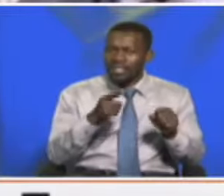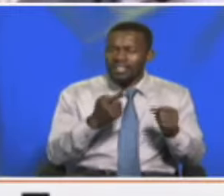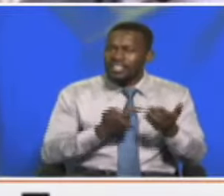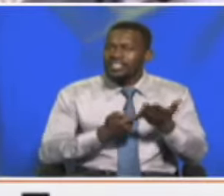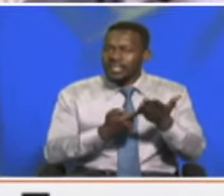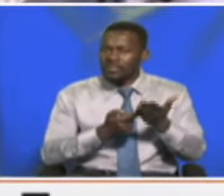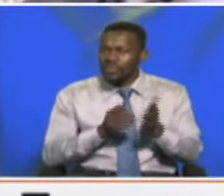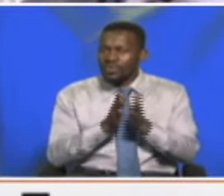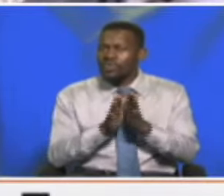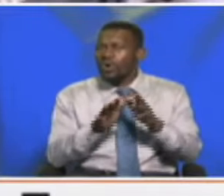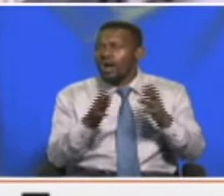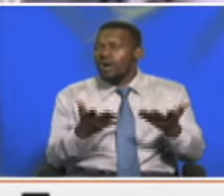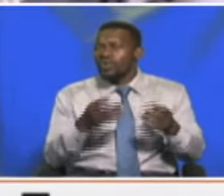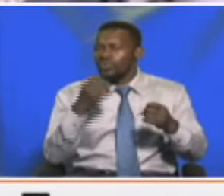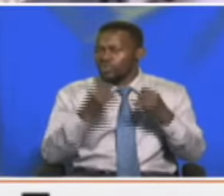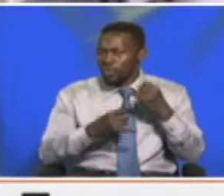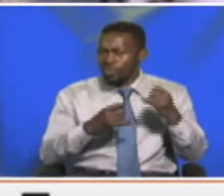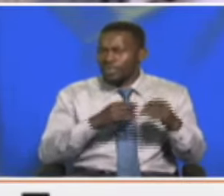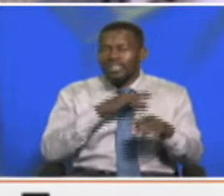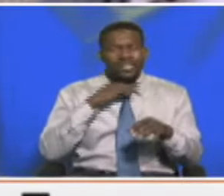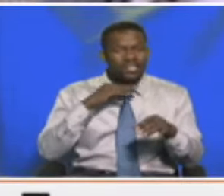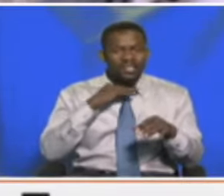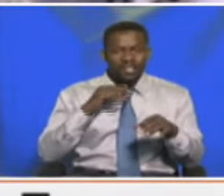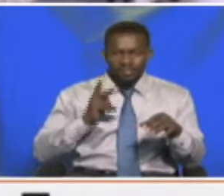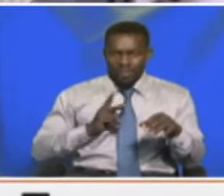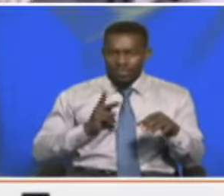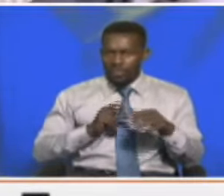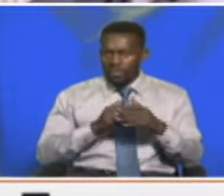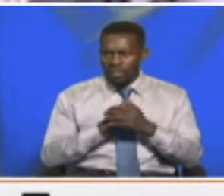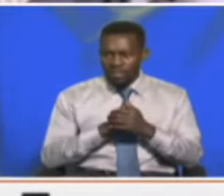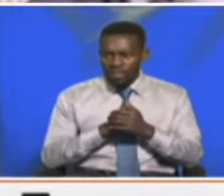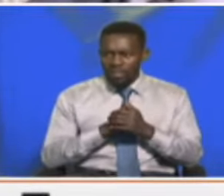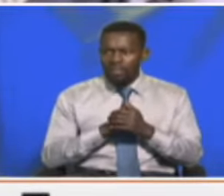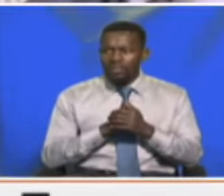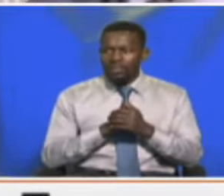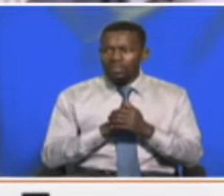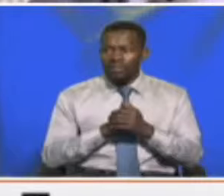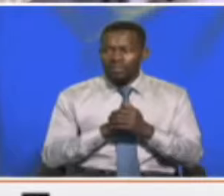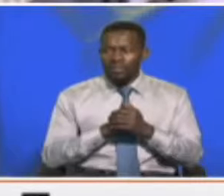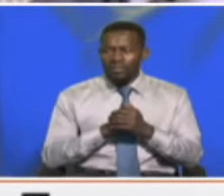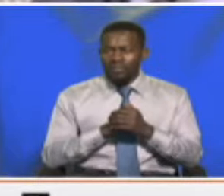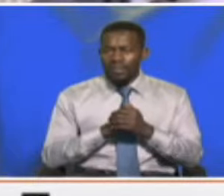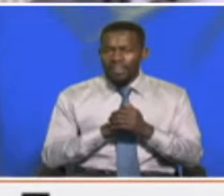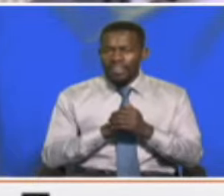And once we see that the president is cracking the whip on these, we'll be good to go.